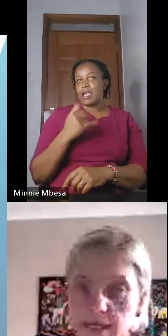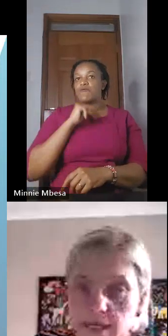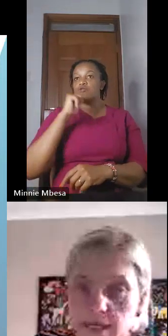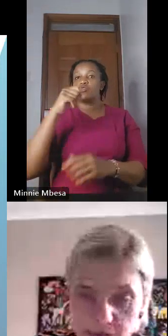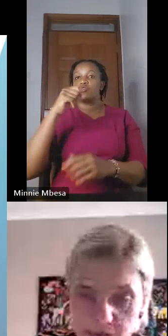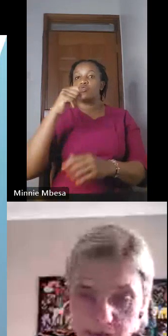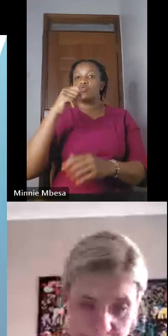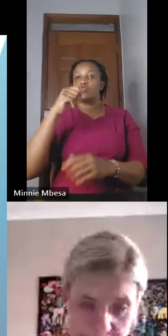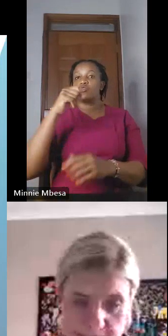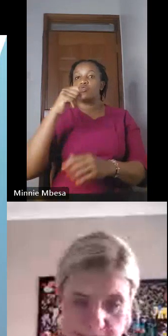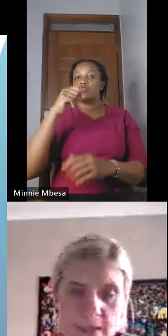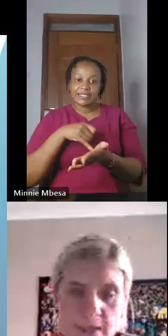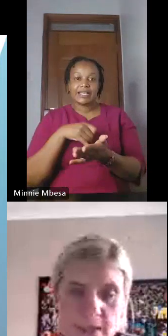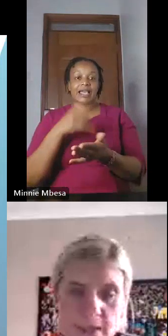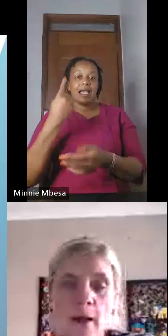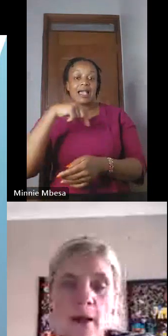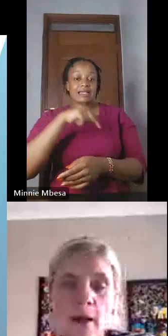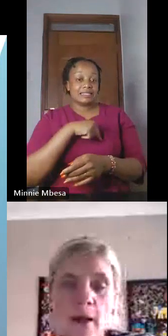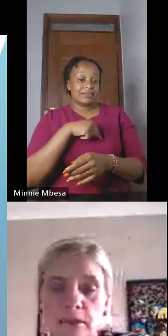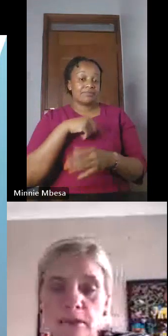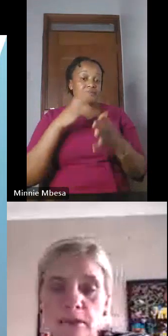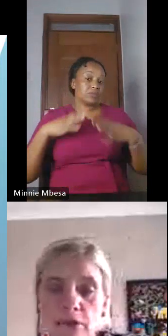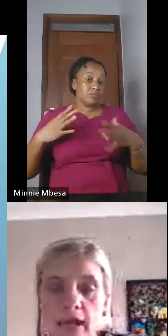working in the health sector.